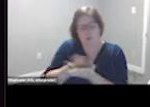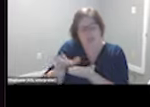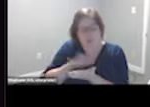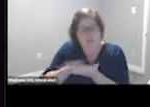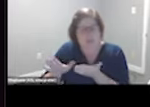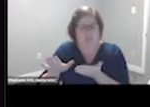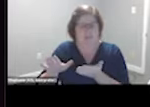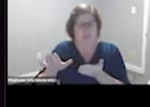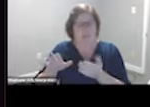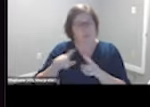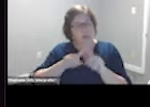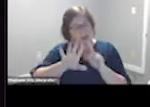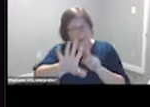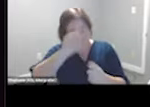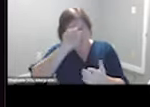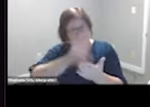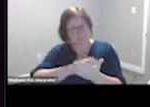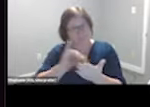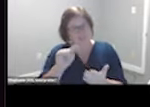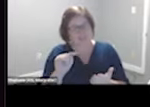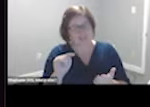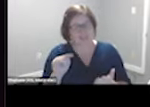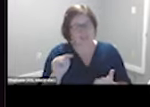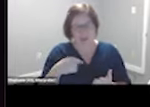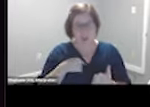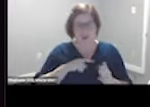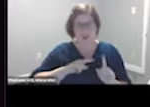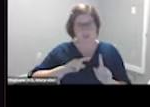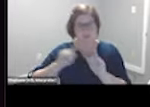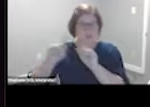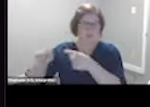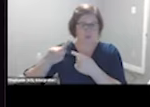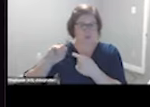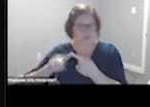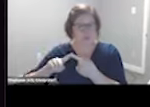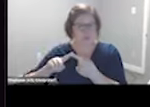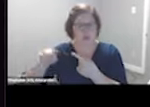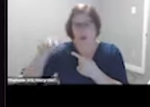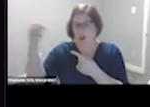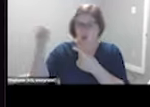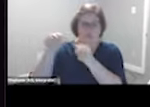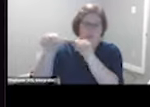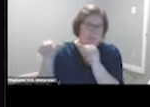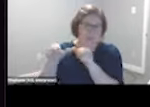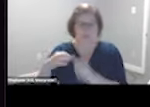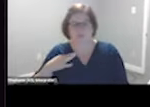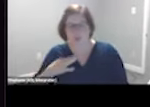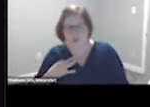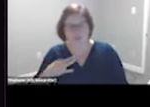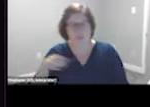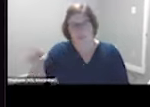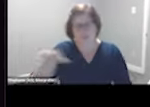it, but it is really. When I went to the Mongolia, when I went to the other place to as a volunteer, they don't